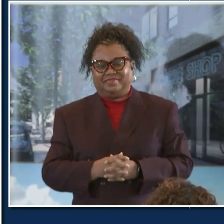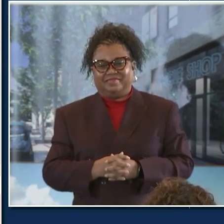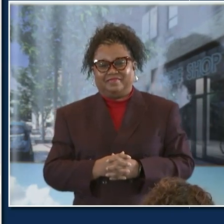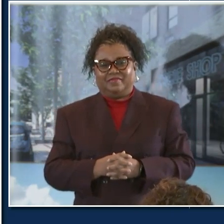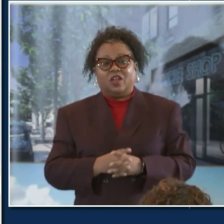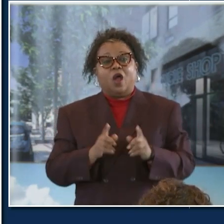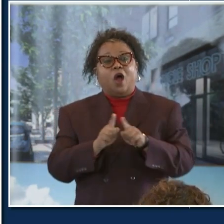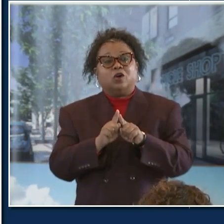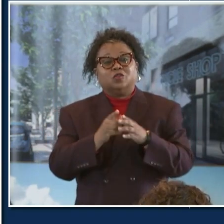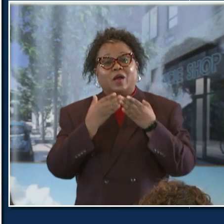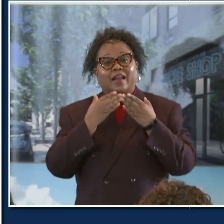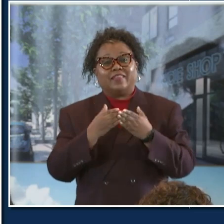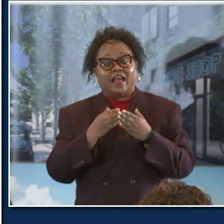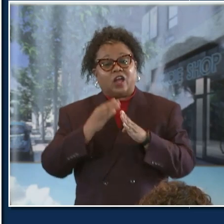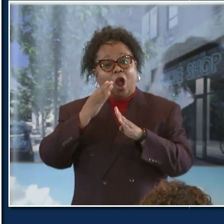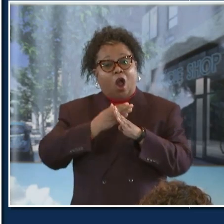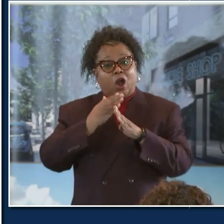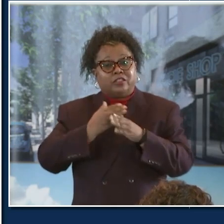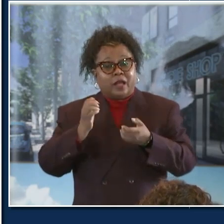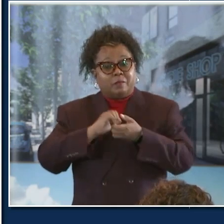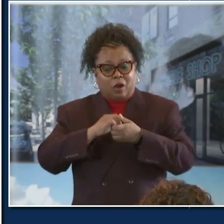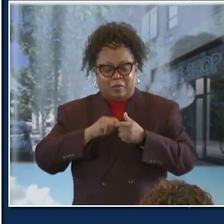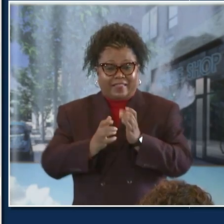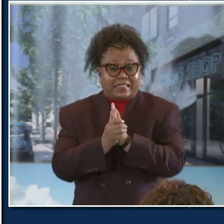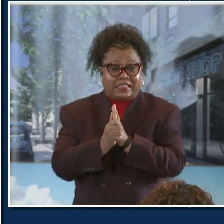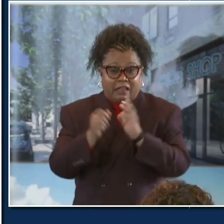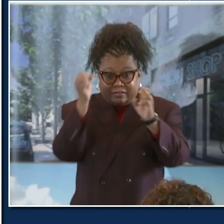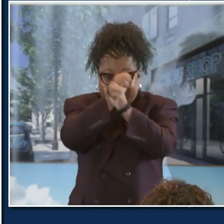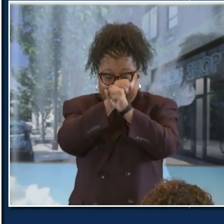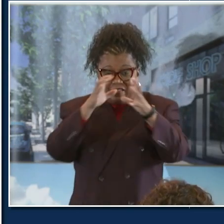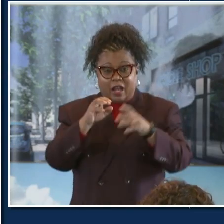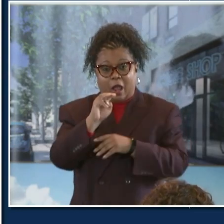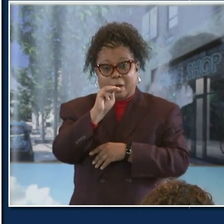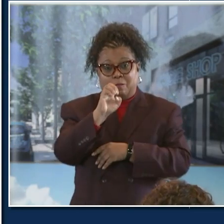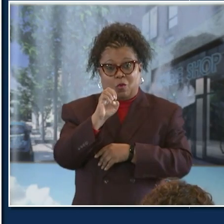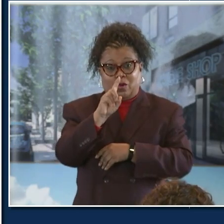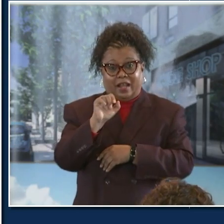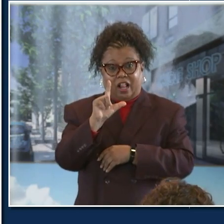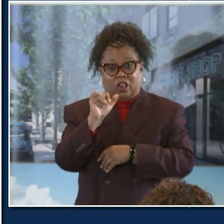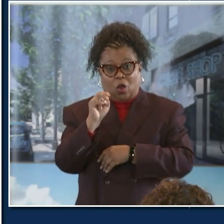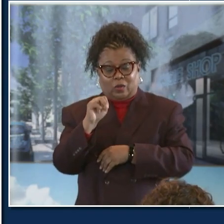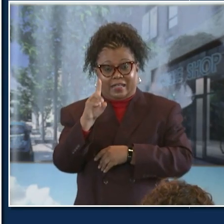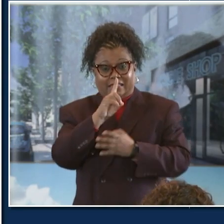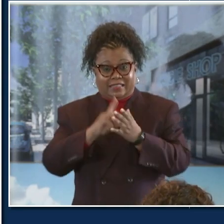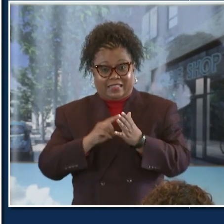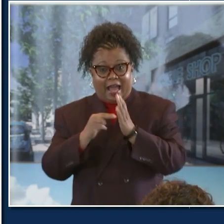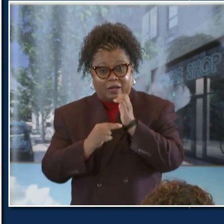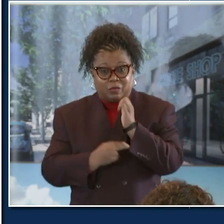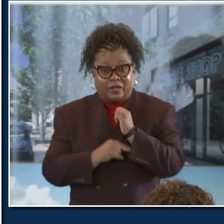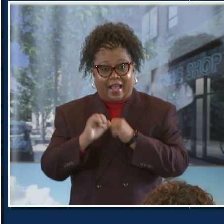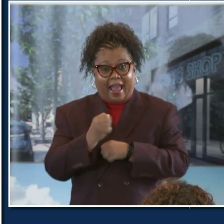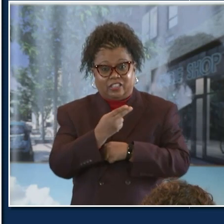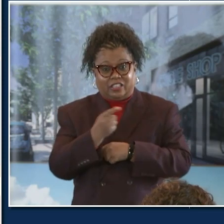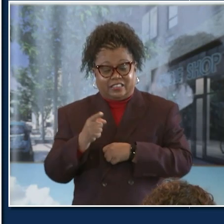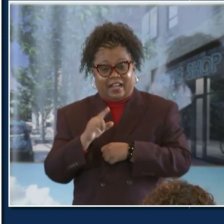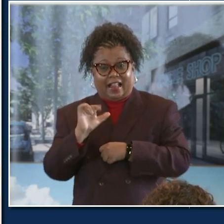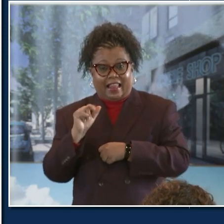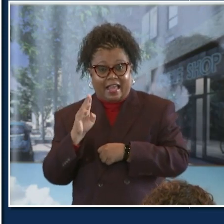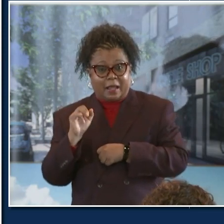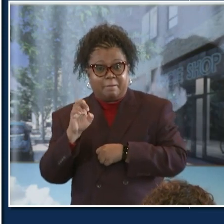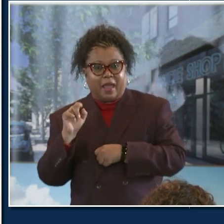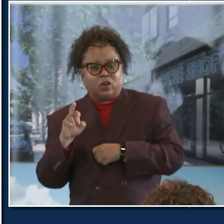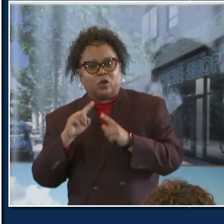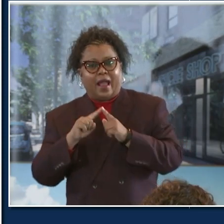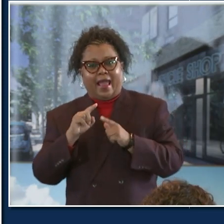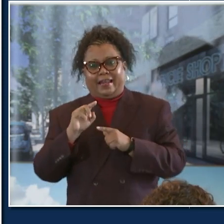We also want to thank our architect partners for their skill and vision: Moody Nolan, Design Bridge, HED, Land & Bone Baker, and